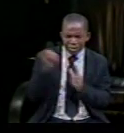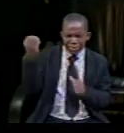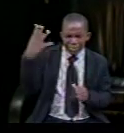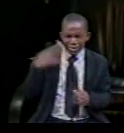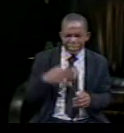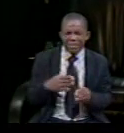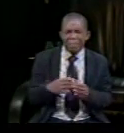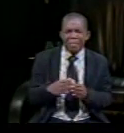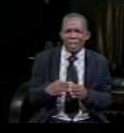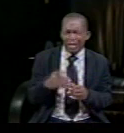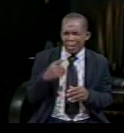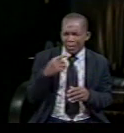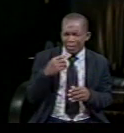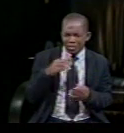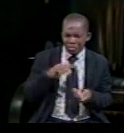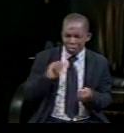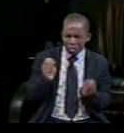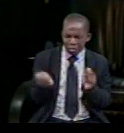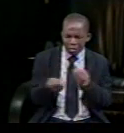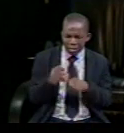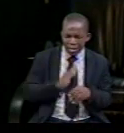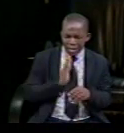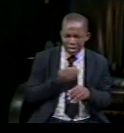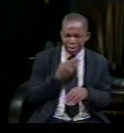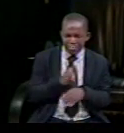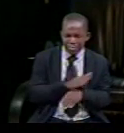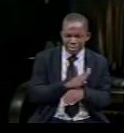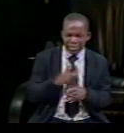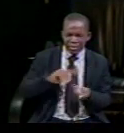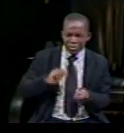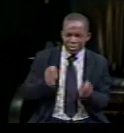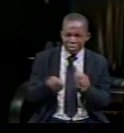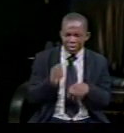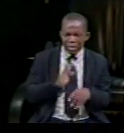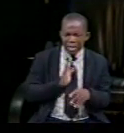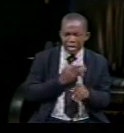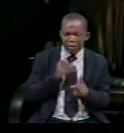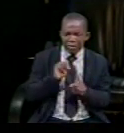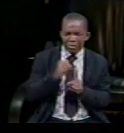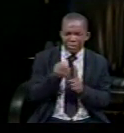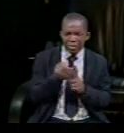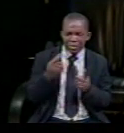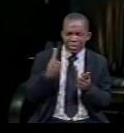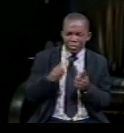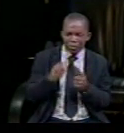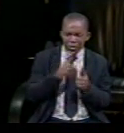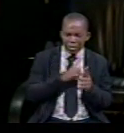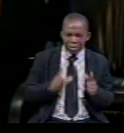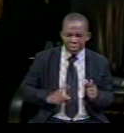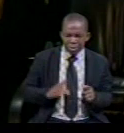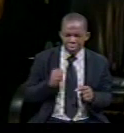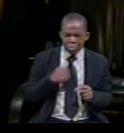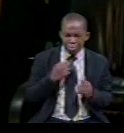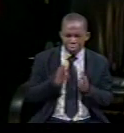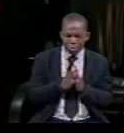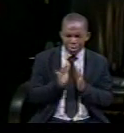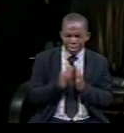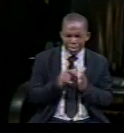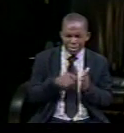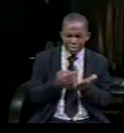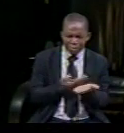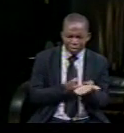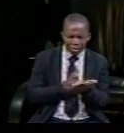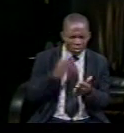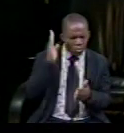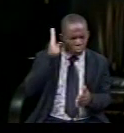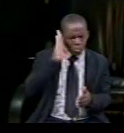our businesses, turning our staffs, turning wherever we operate to the Lord. We pray that this morning too will be another time where every soul